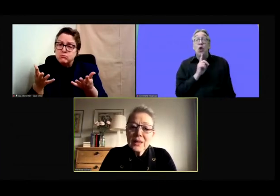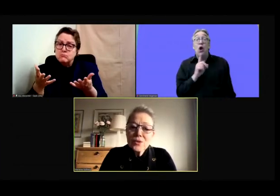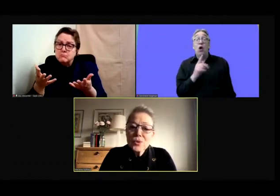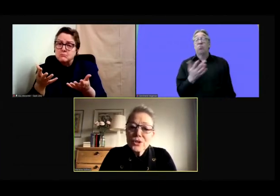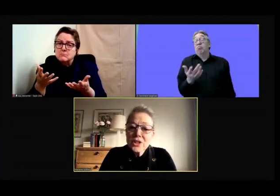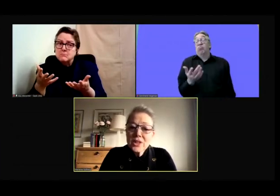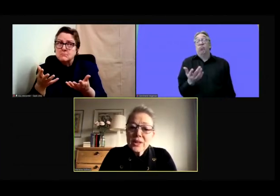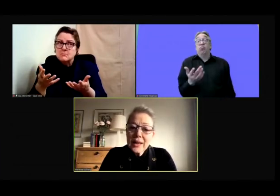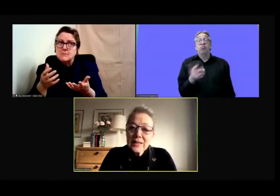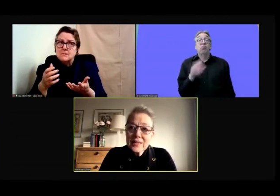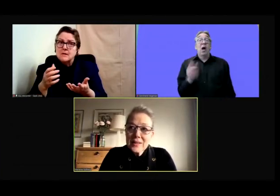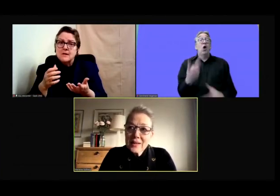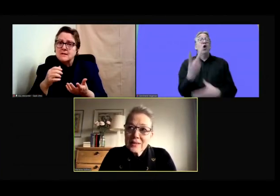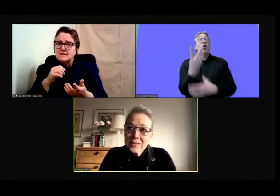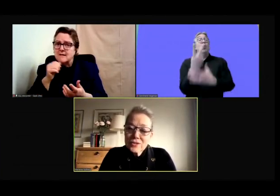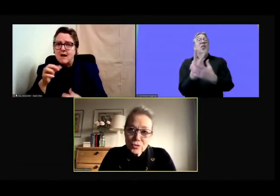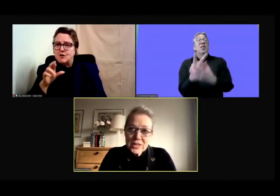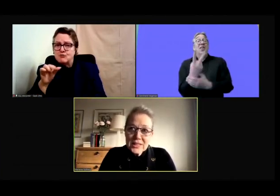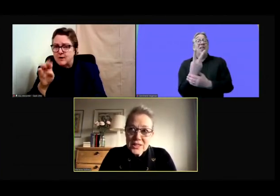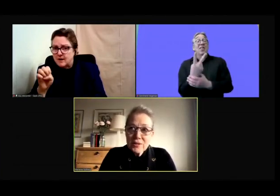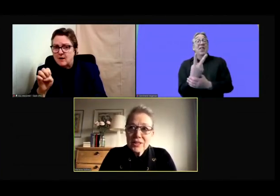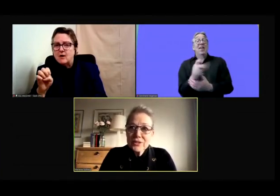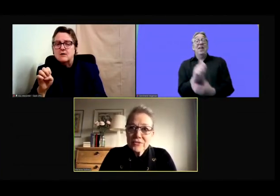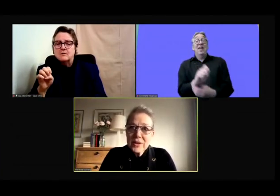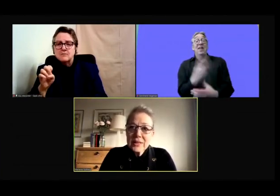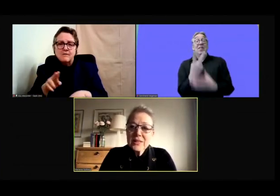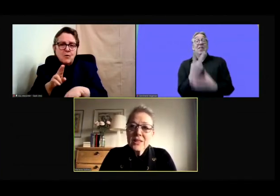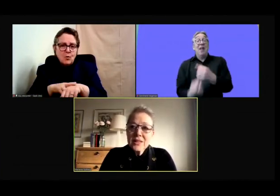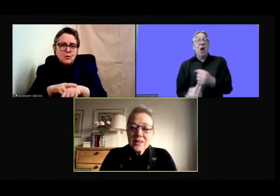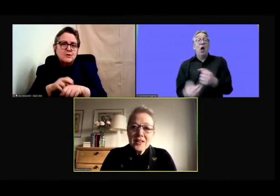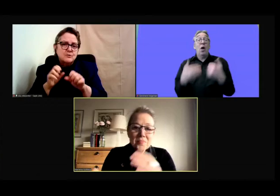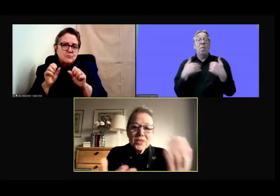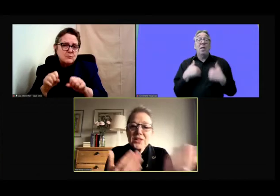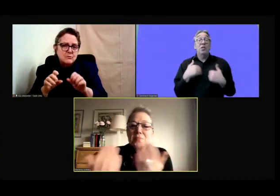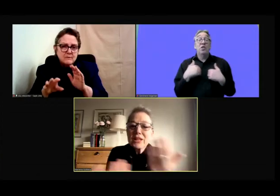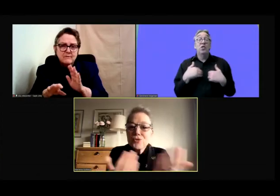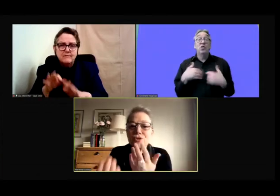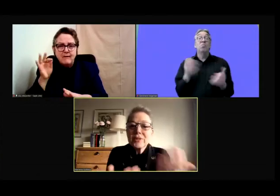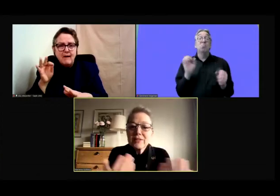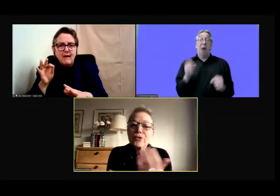you look at bilinguals, and not necessarily to find